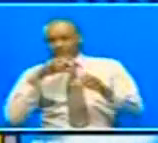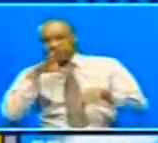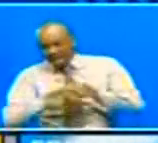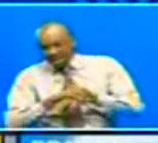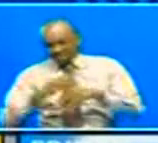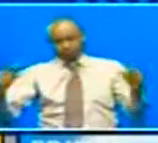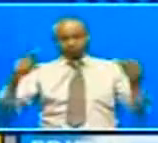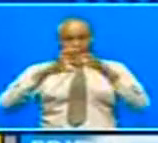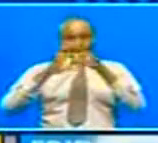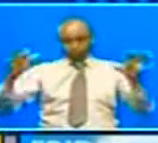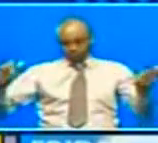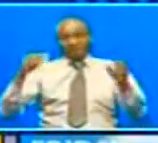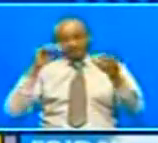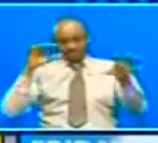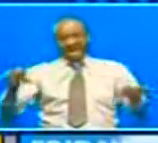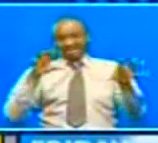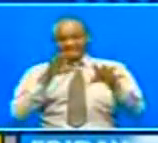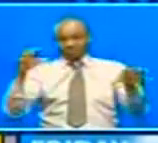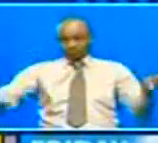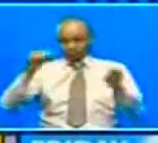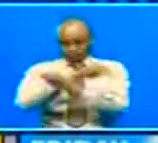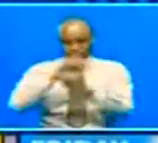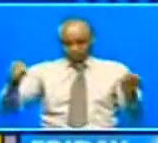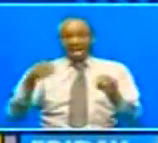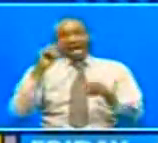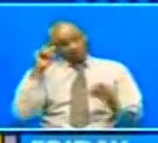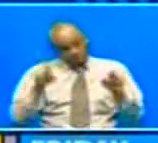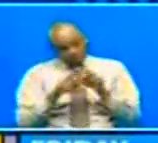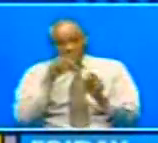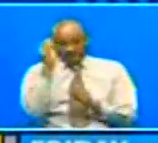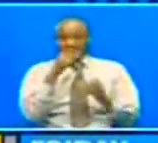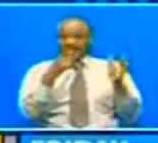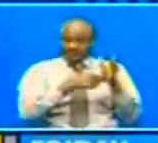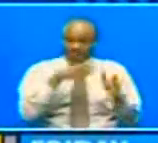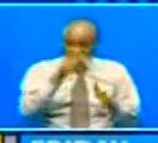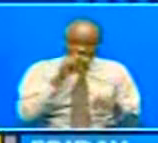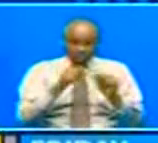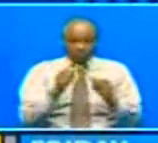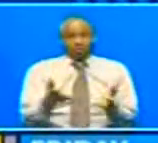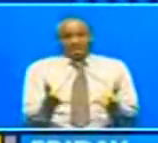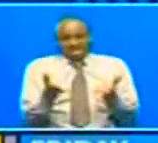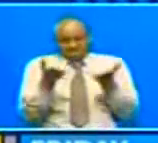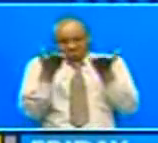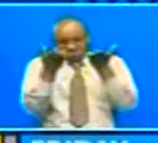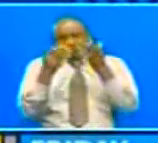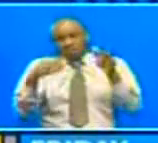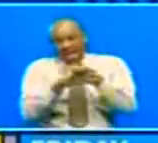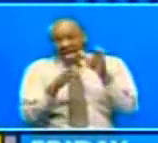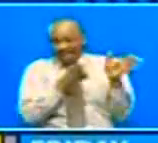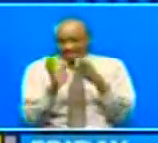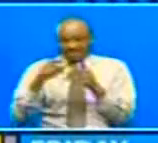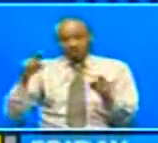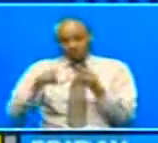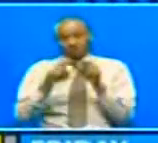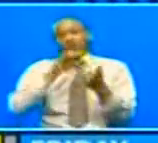foothold into the regional market while allowing Kenyan firms a chance to raise their profile and access larger pools of